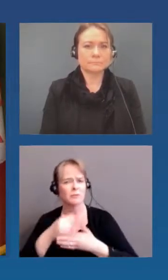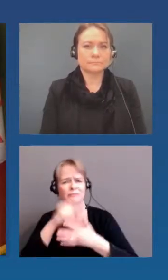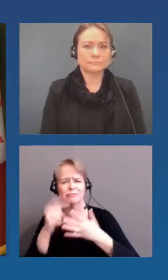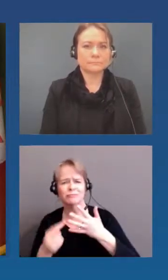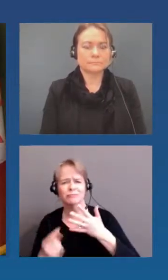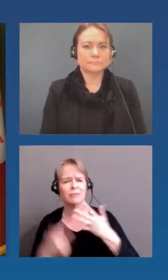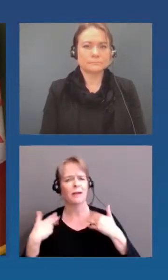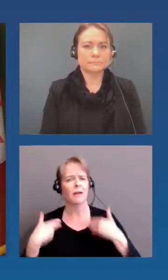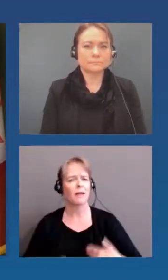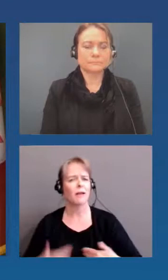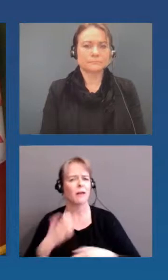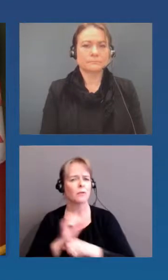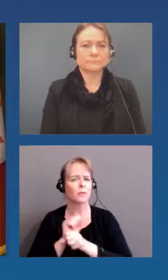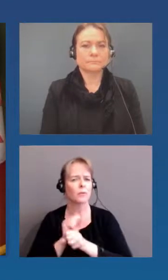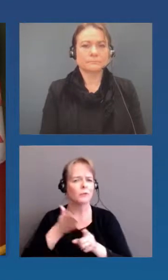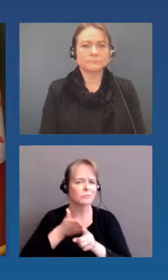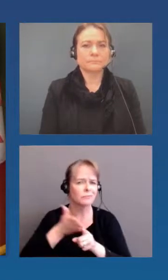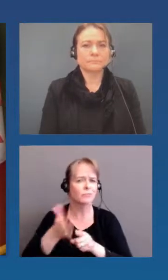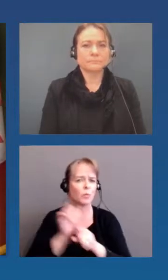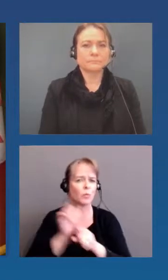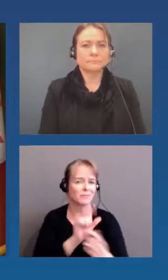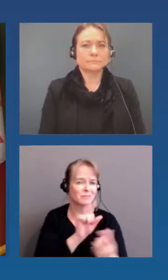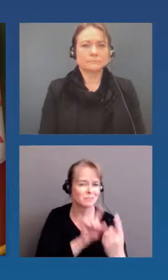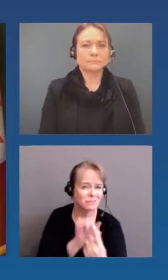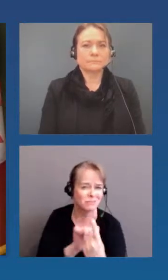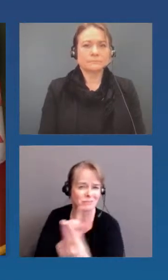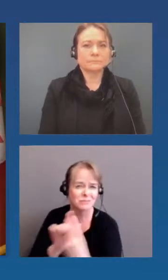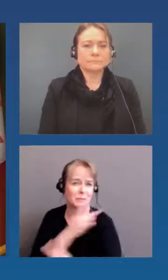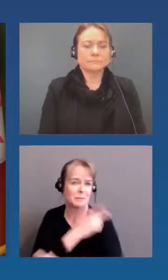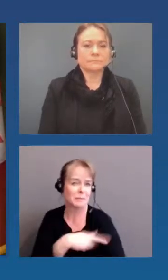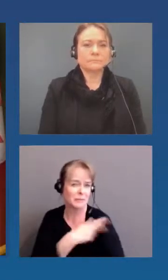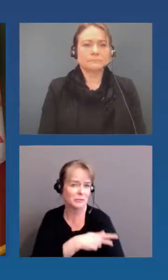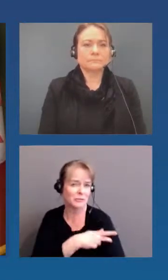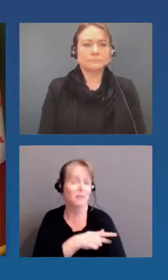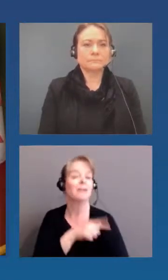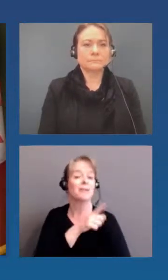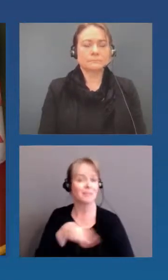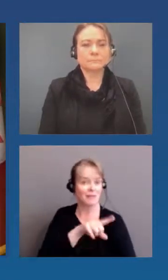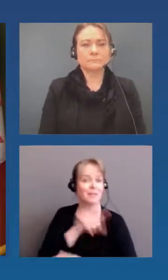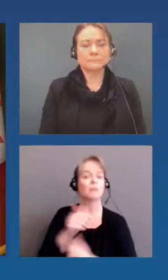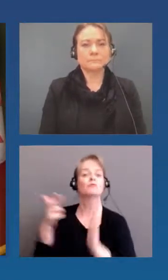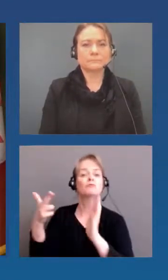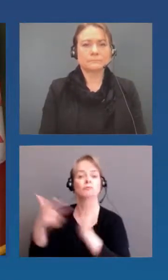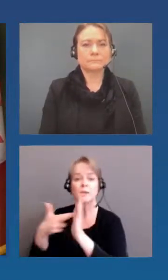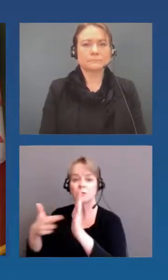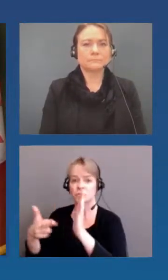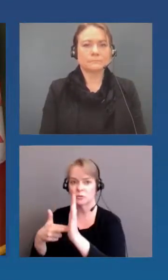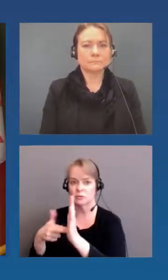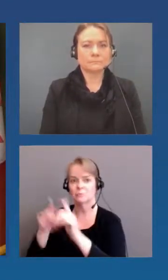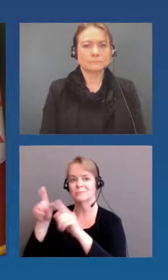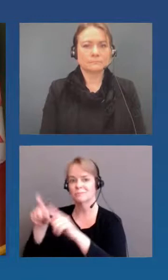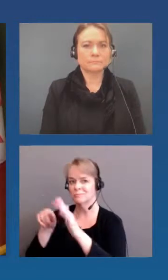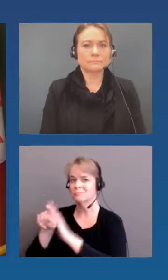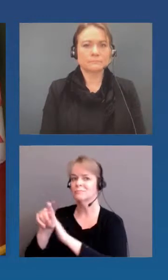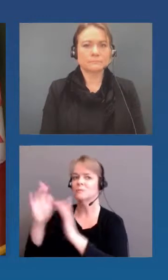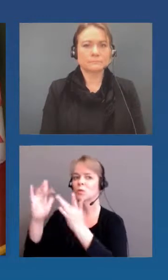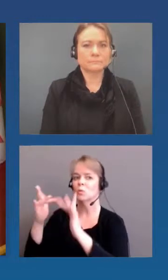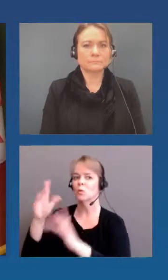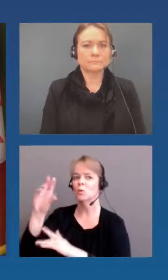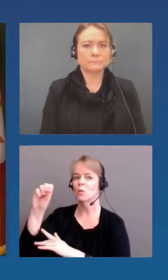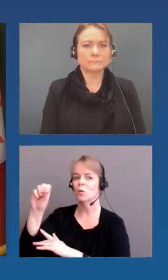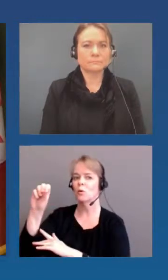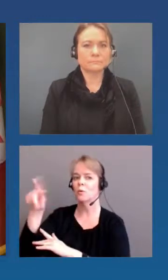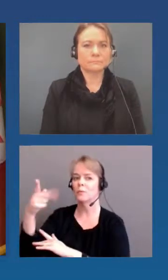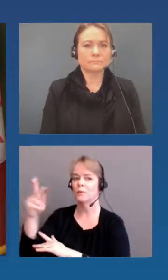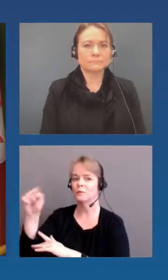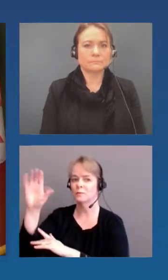healthcare worker working in patient-facing role will be able to register at ottawapublichealth.ca or to